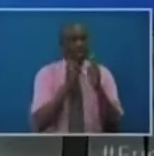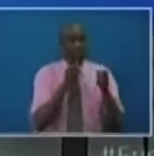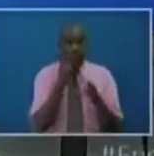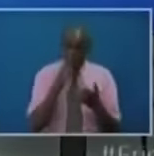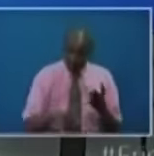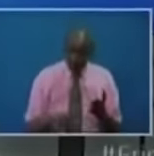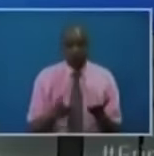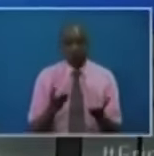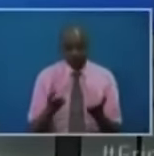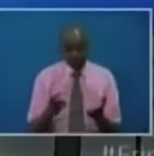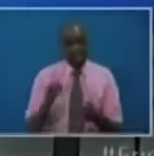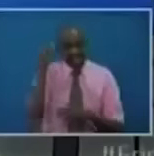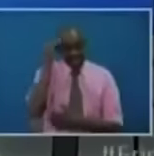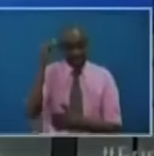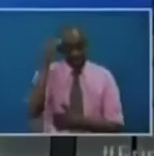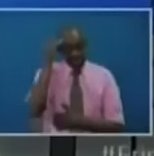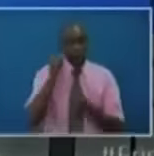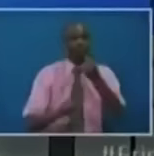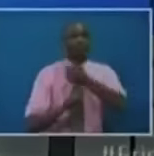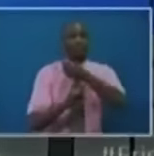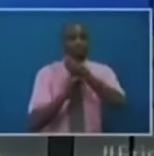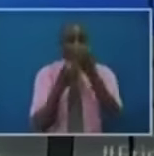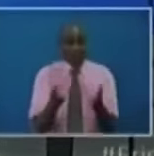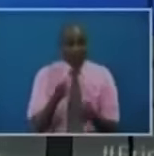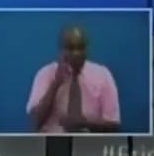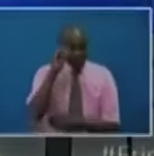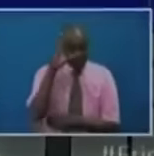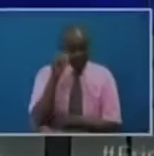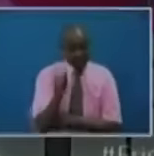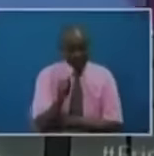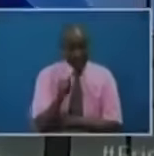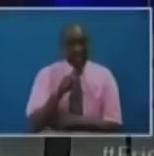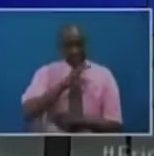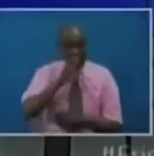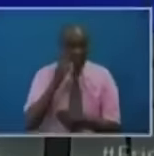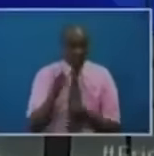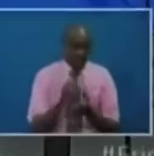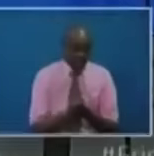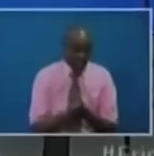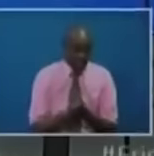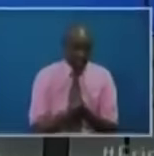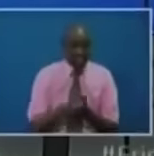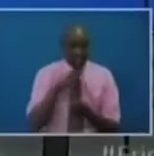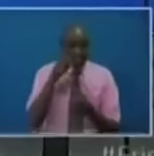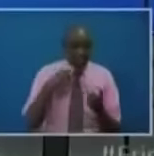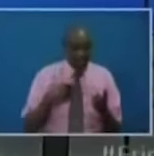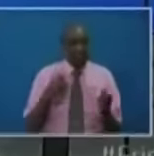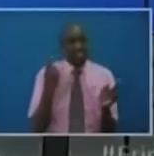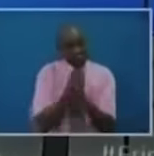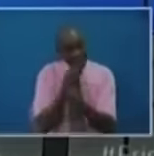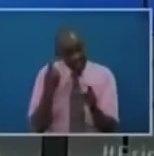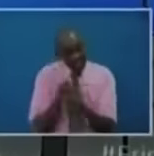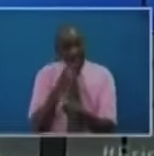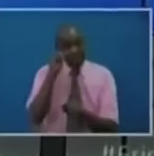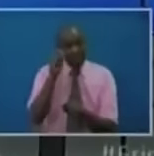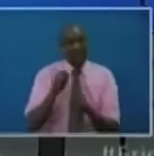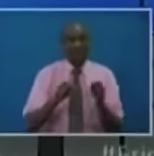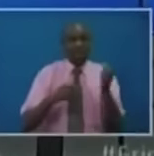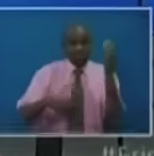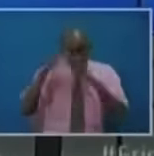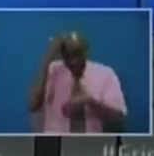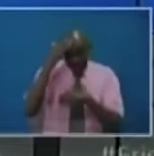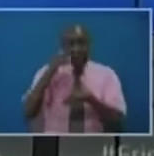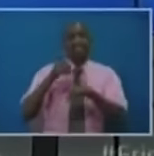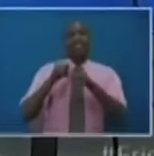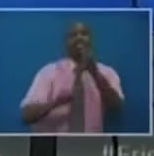of course, is on the education sponsorships for the MCAs. And the county assembly sponsored various MCAs to study in universities, but